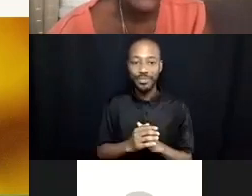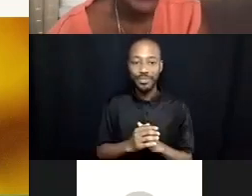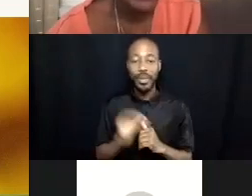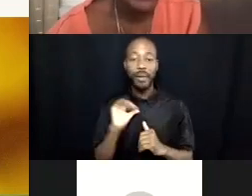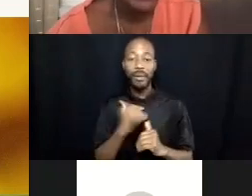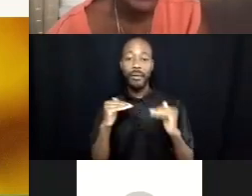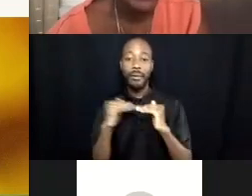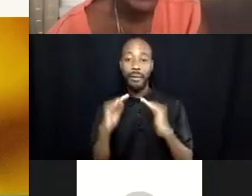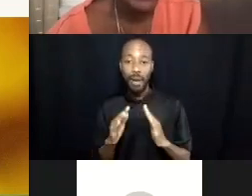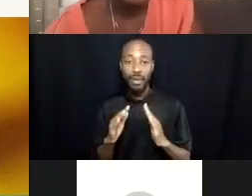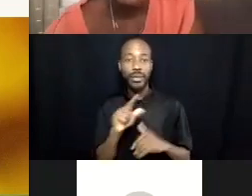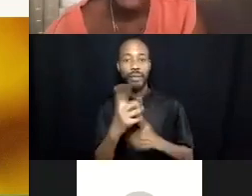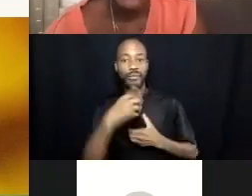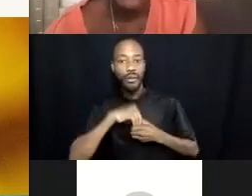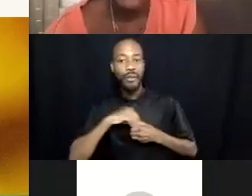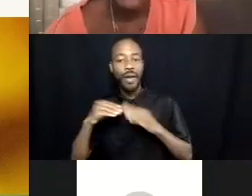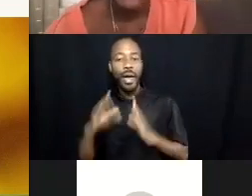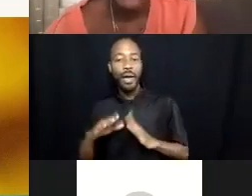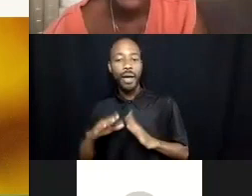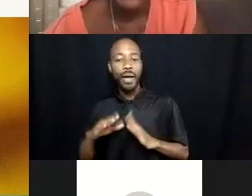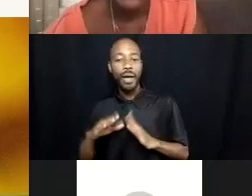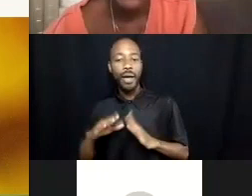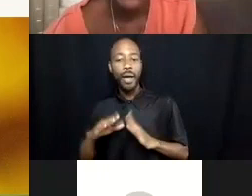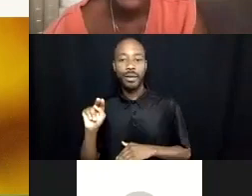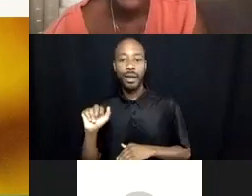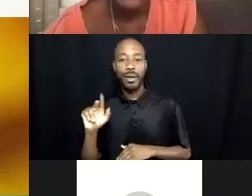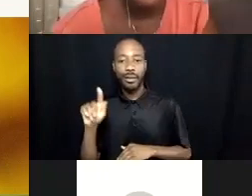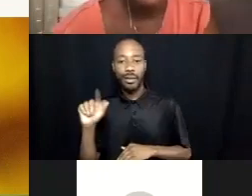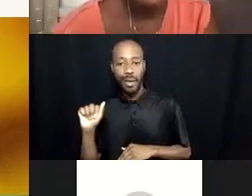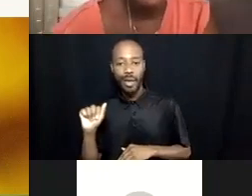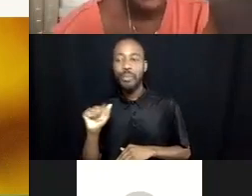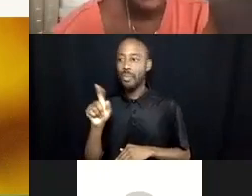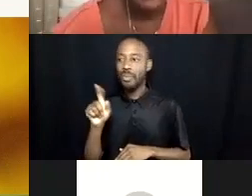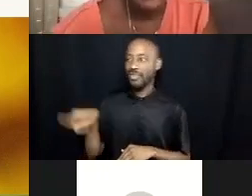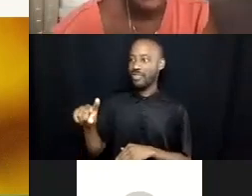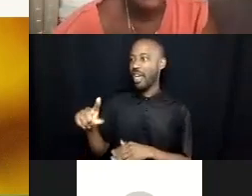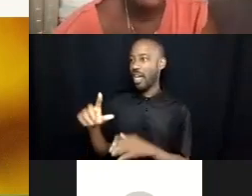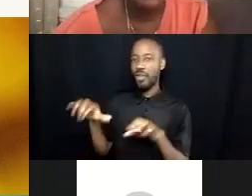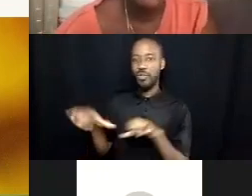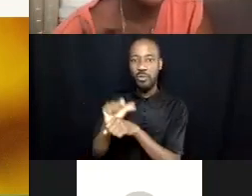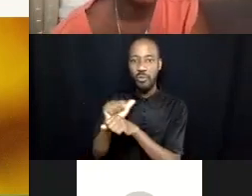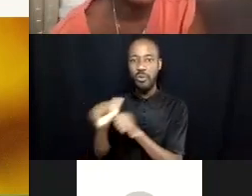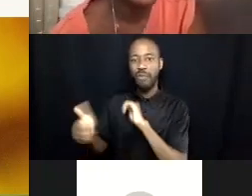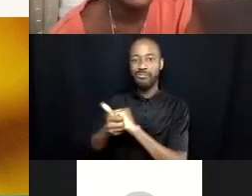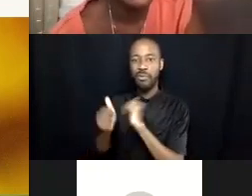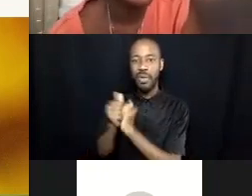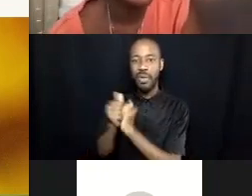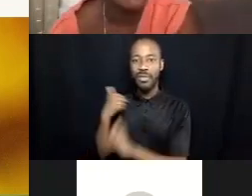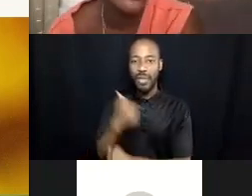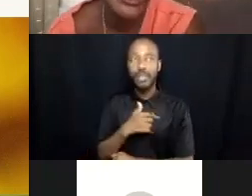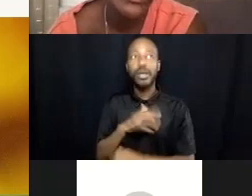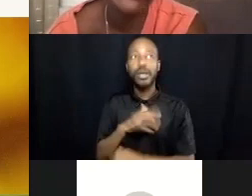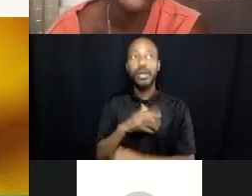part of House of Kanataka, but they do this work with us. And I mentioned, or there's another organization